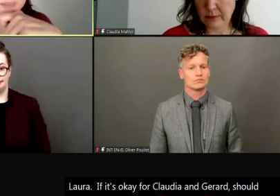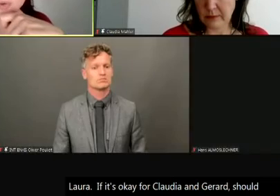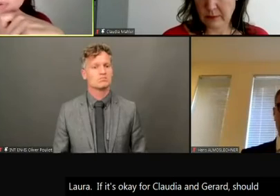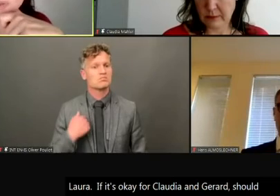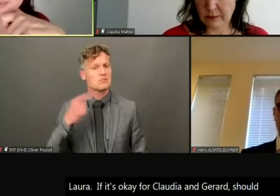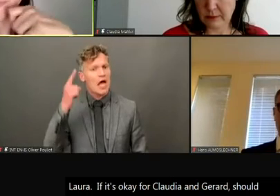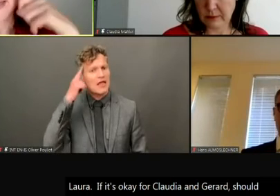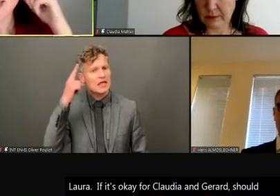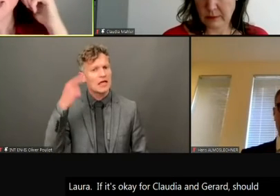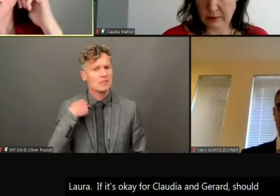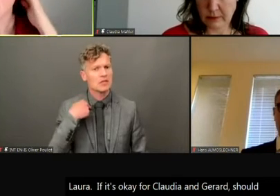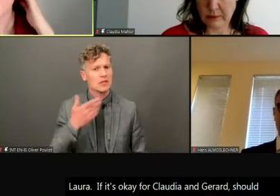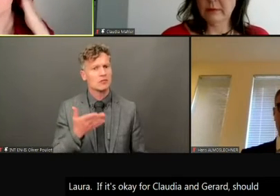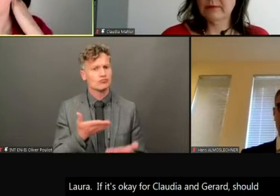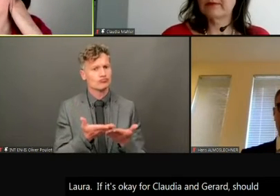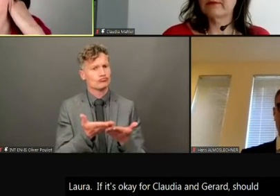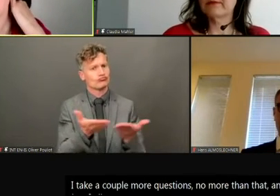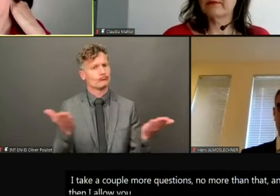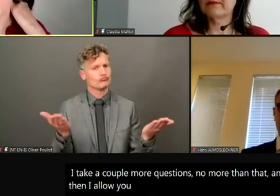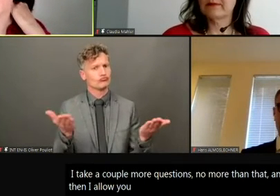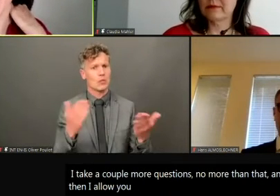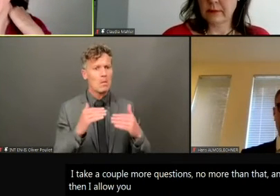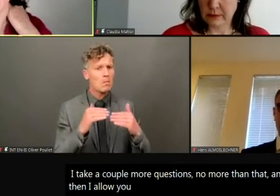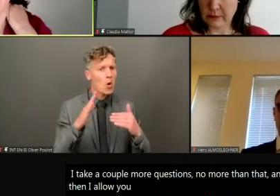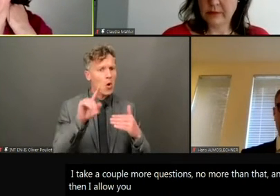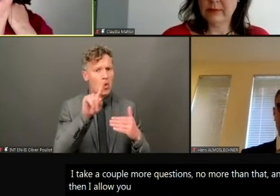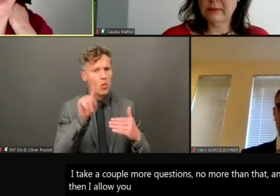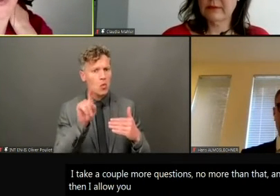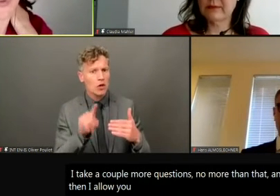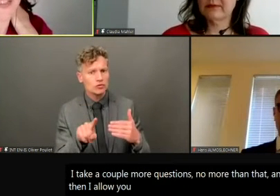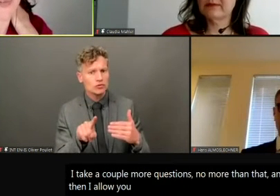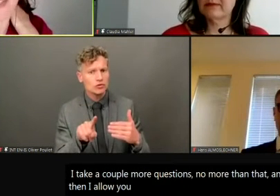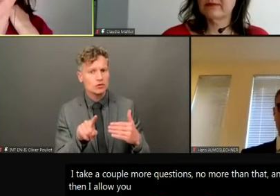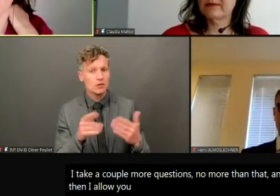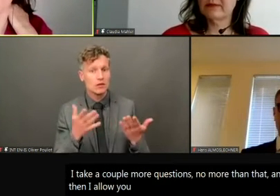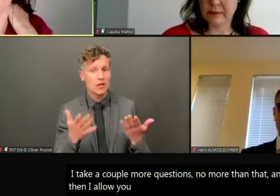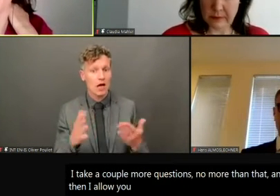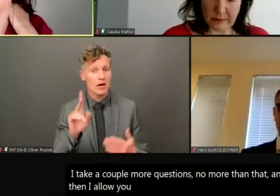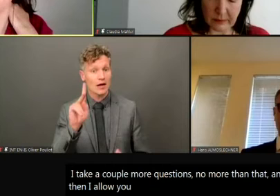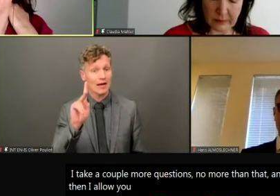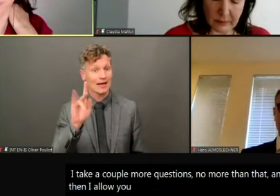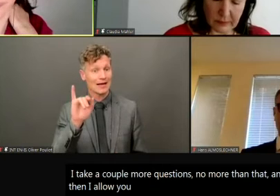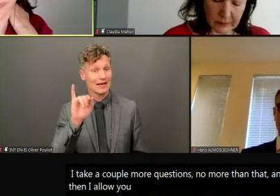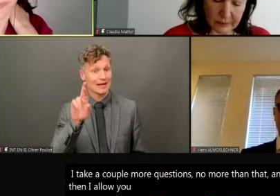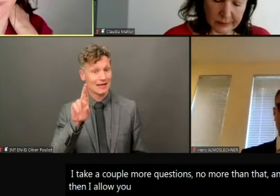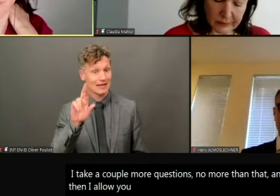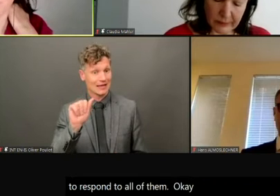to respond to all of them. Kieran, would you like to take the floor?